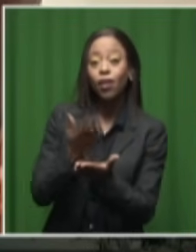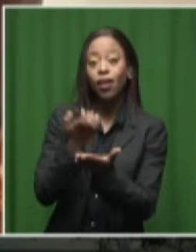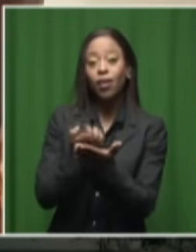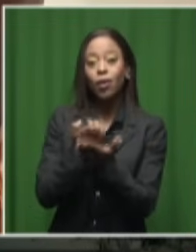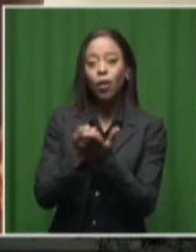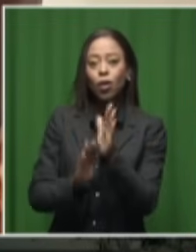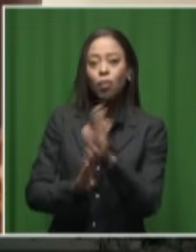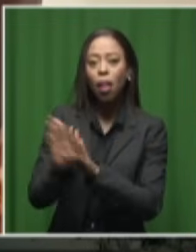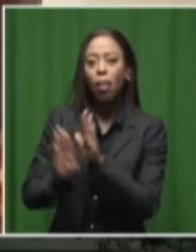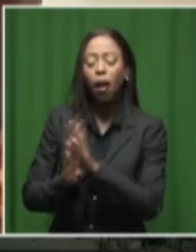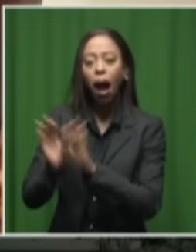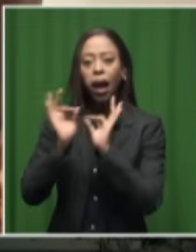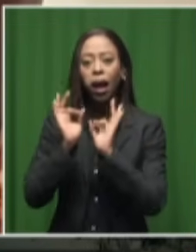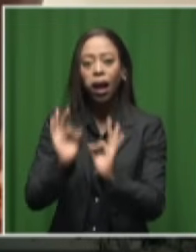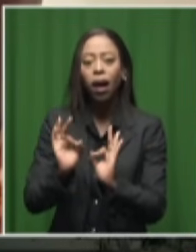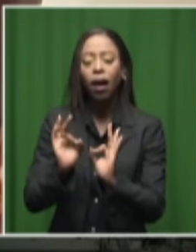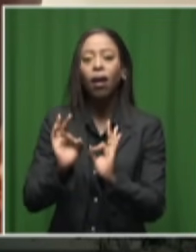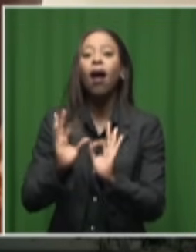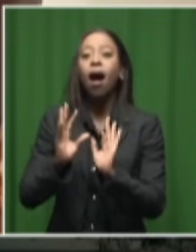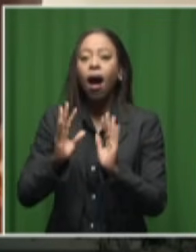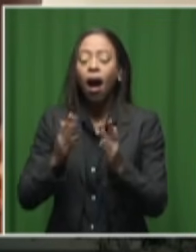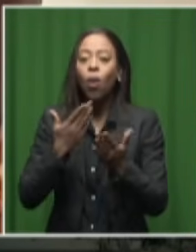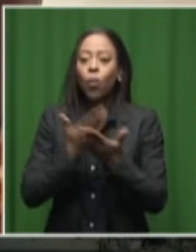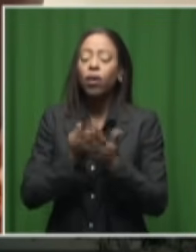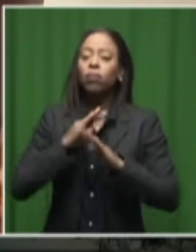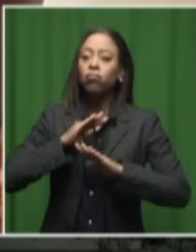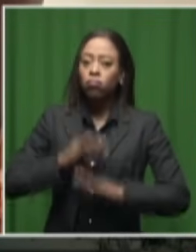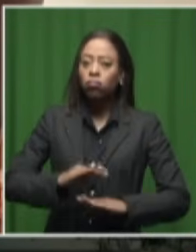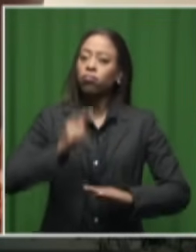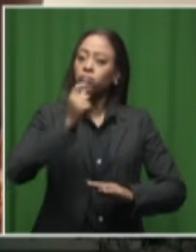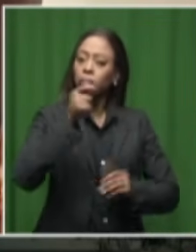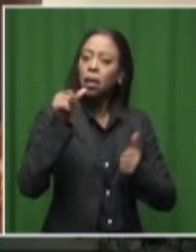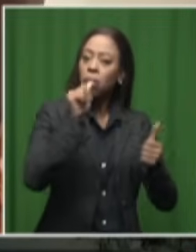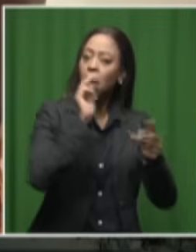actually grows at a rate that would be satisfactory?